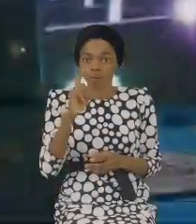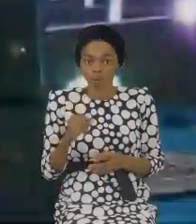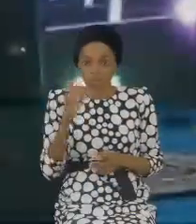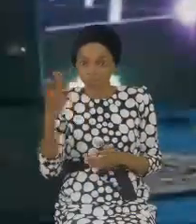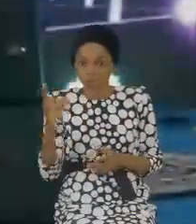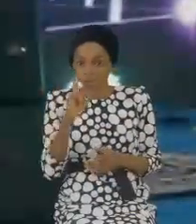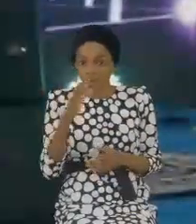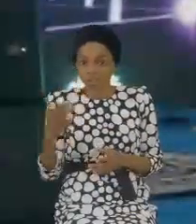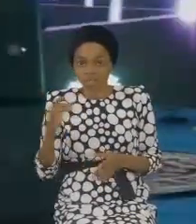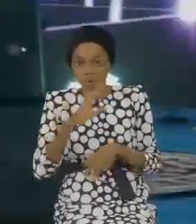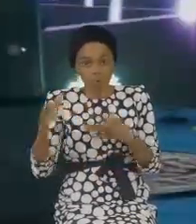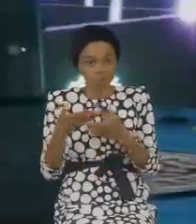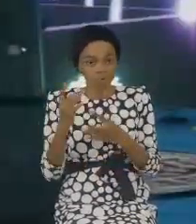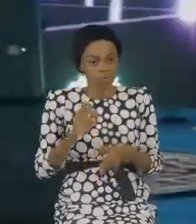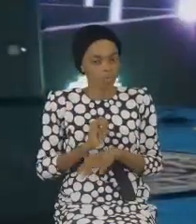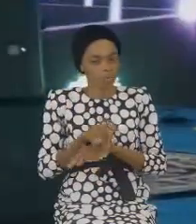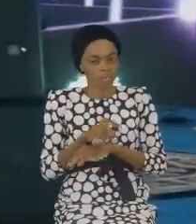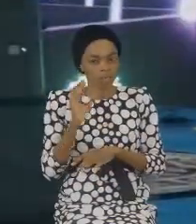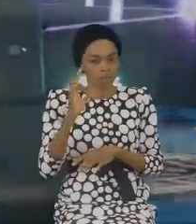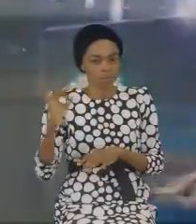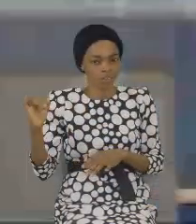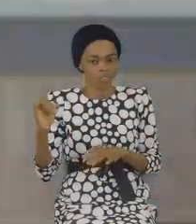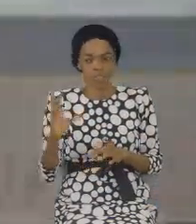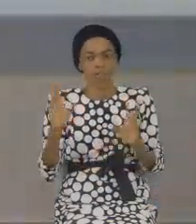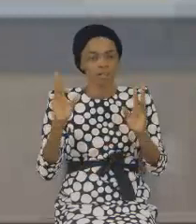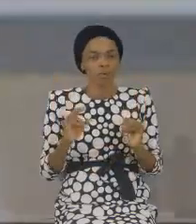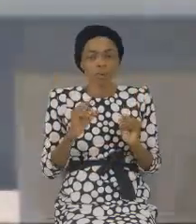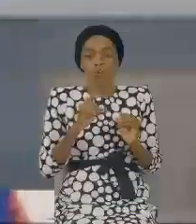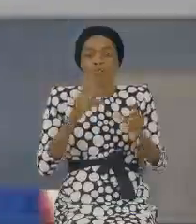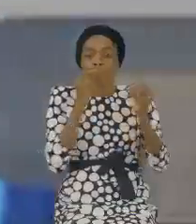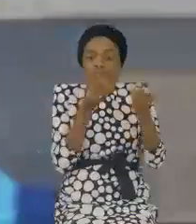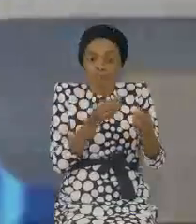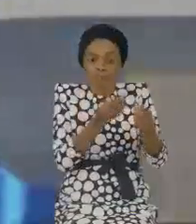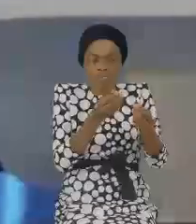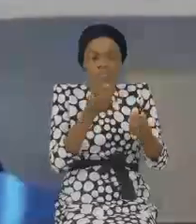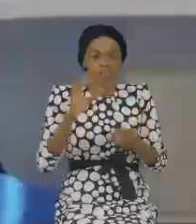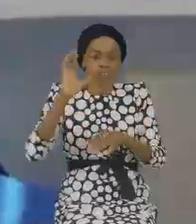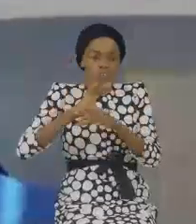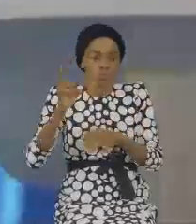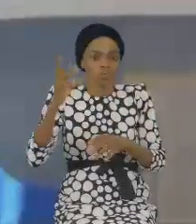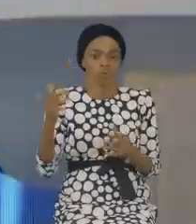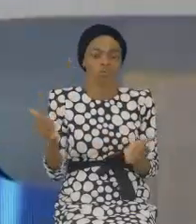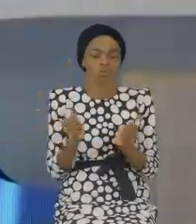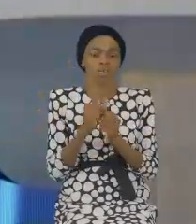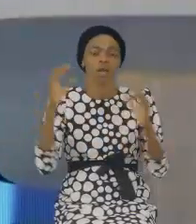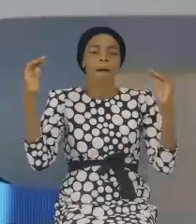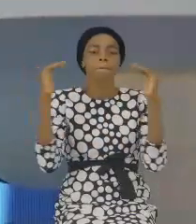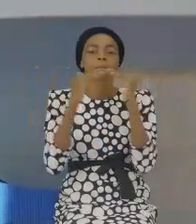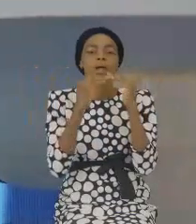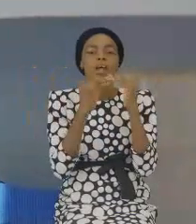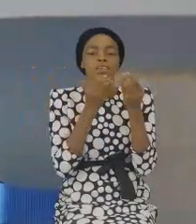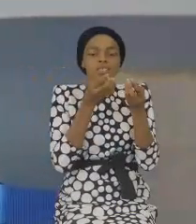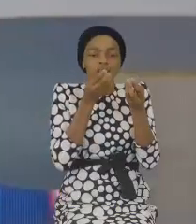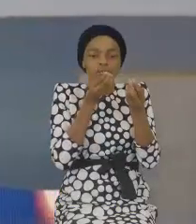one subject, all through their messages, feed the church of God with balanced diet. God will help